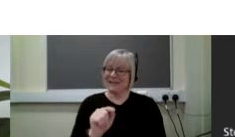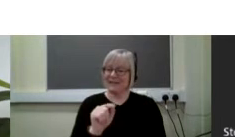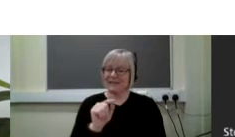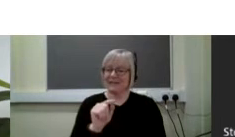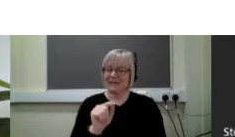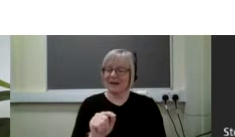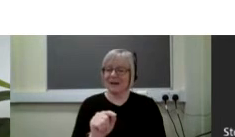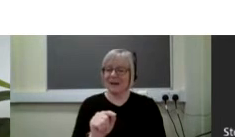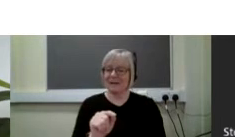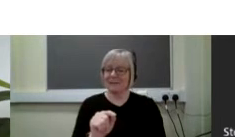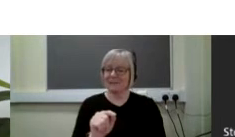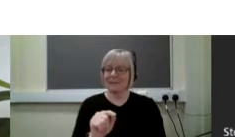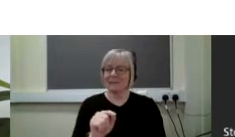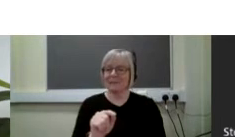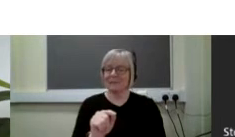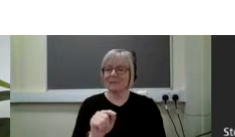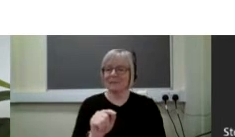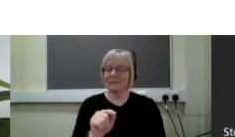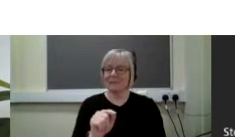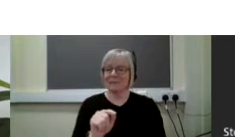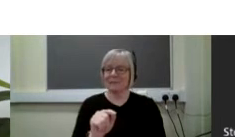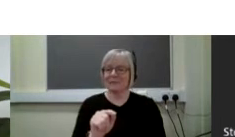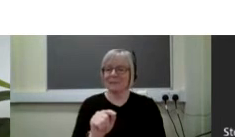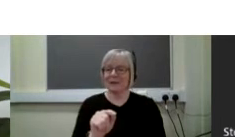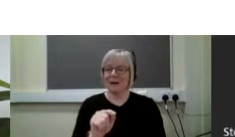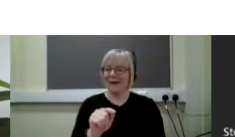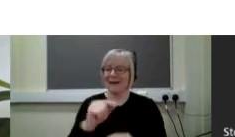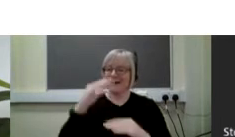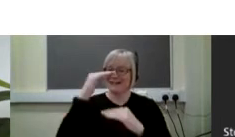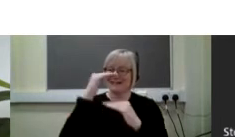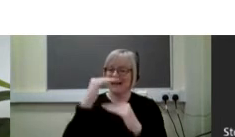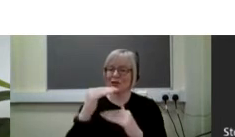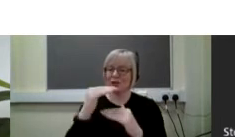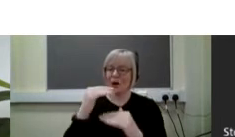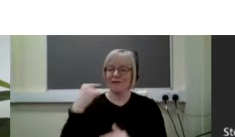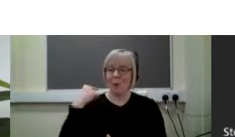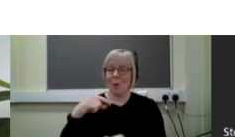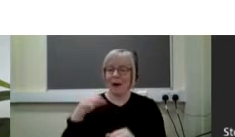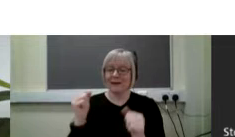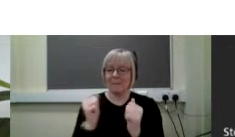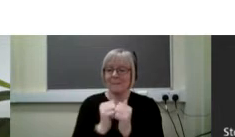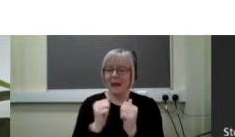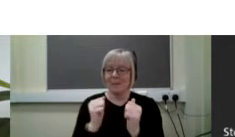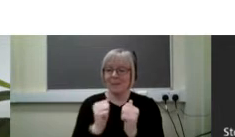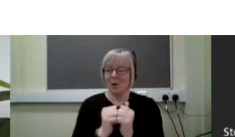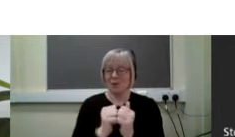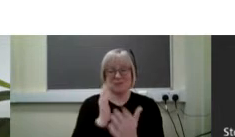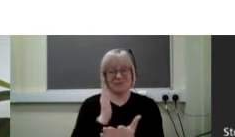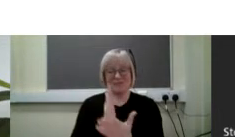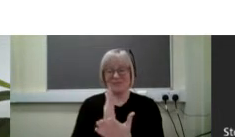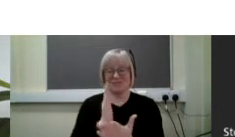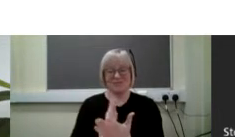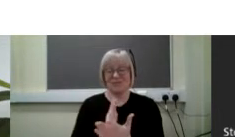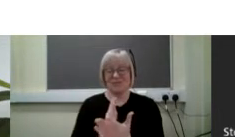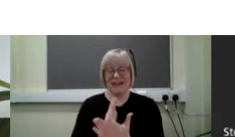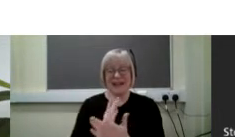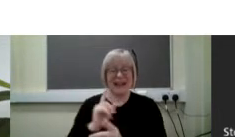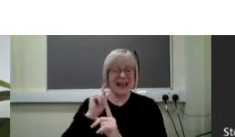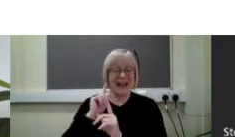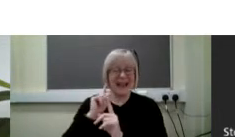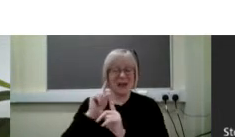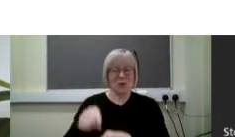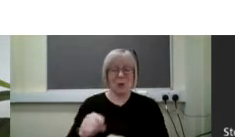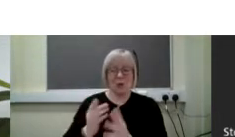particular part of the white paper matrix was grossly overlooked during the